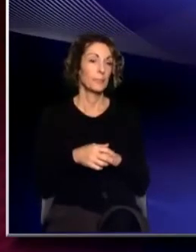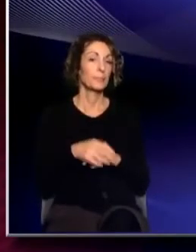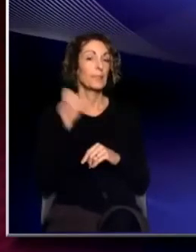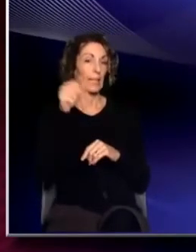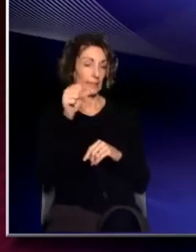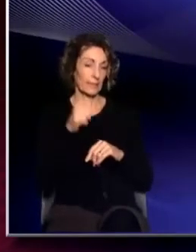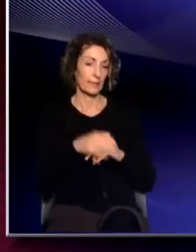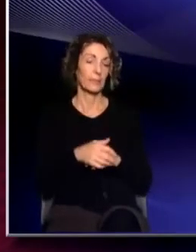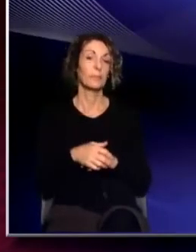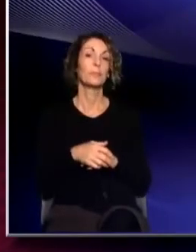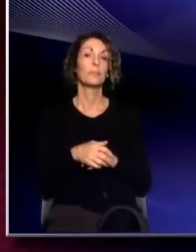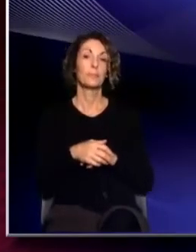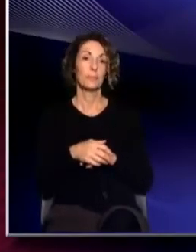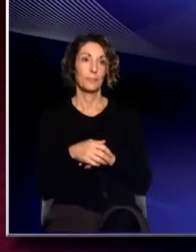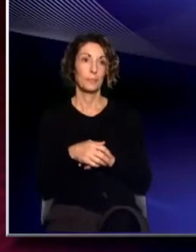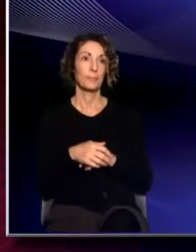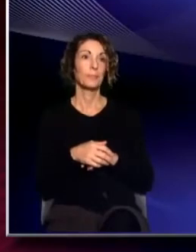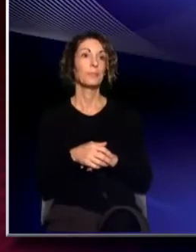Yes. Okay.